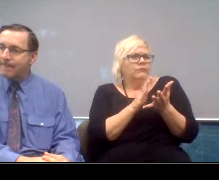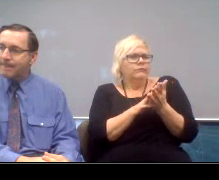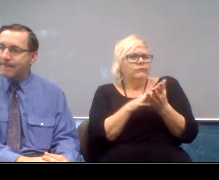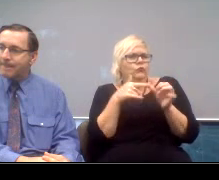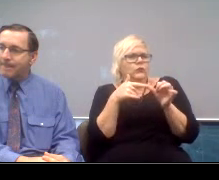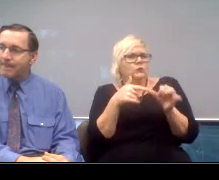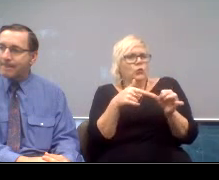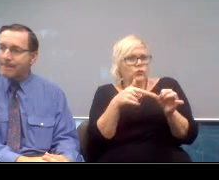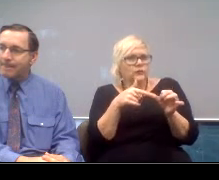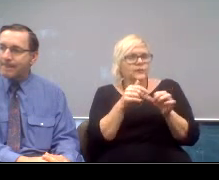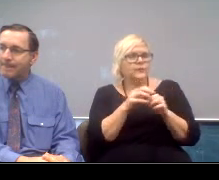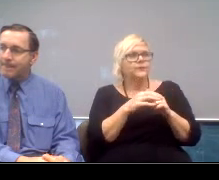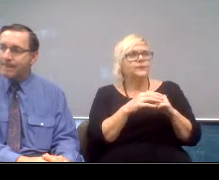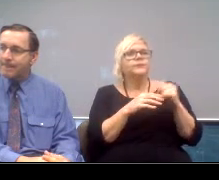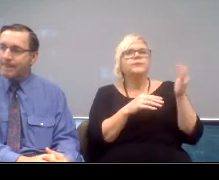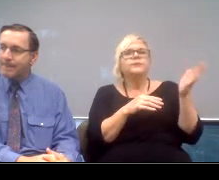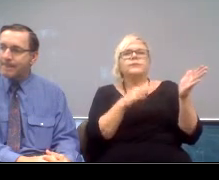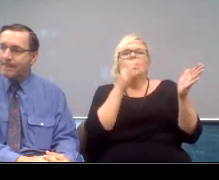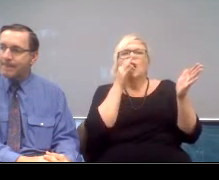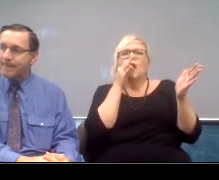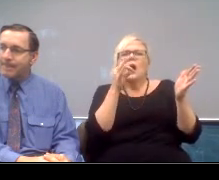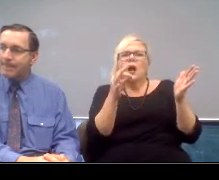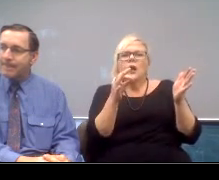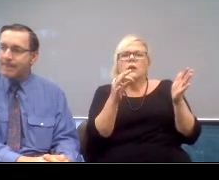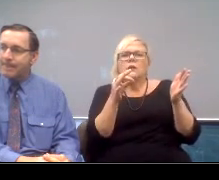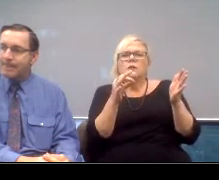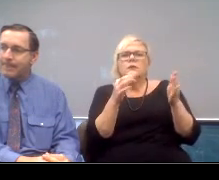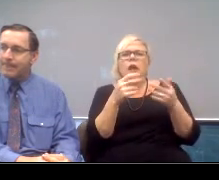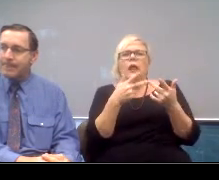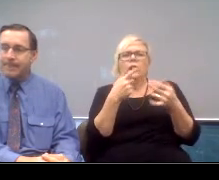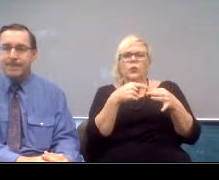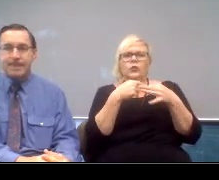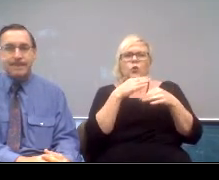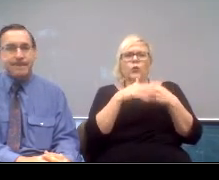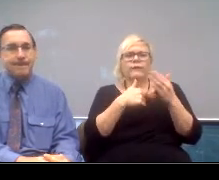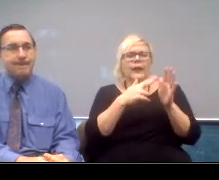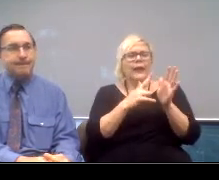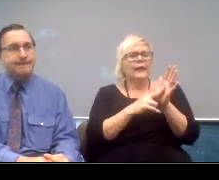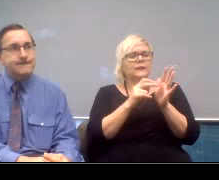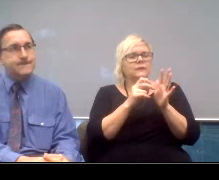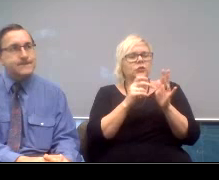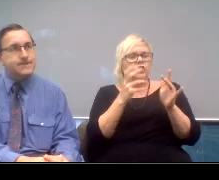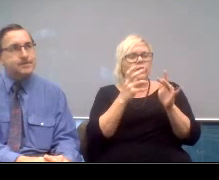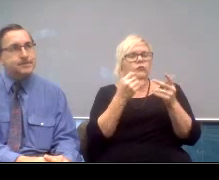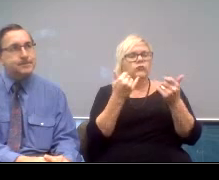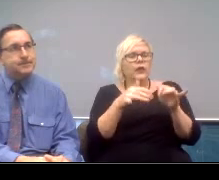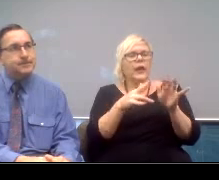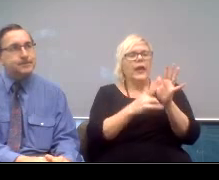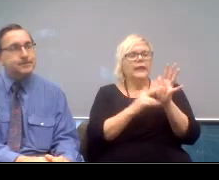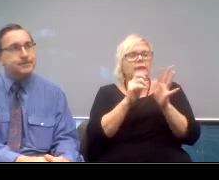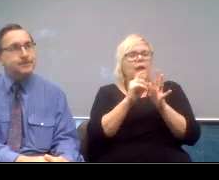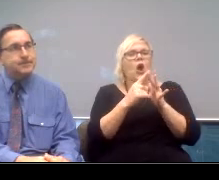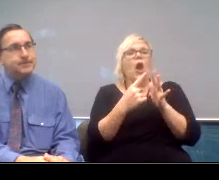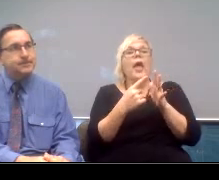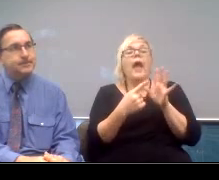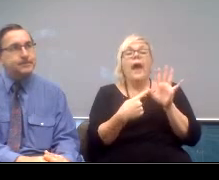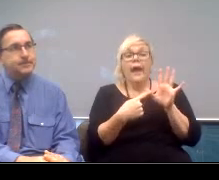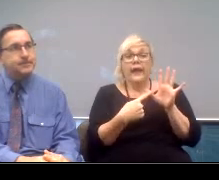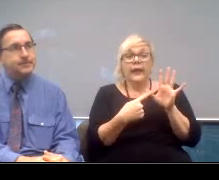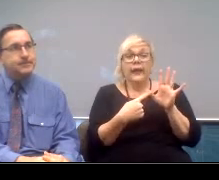through regarding the NDIS, or the NDIA